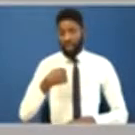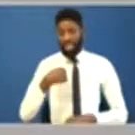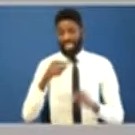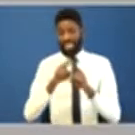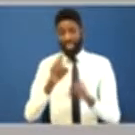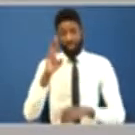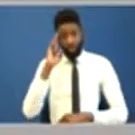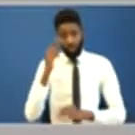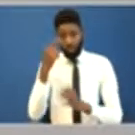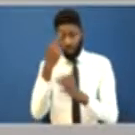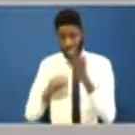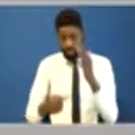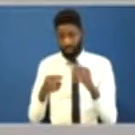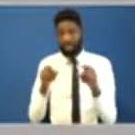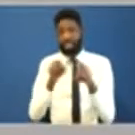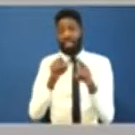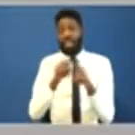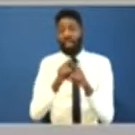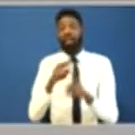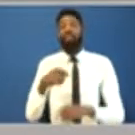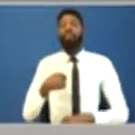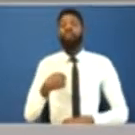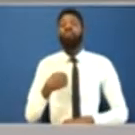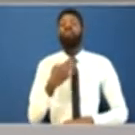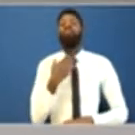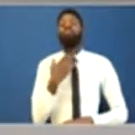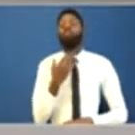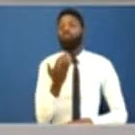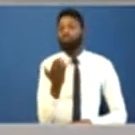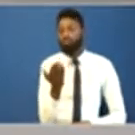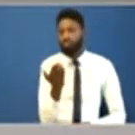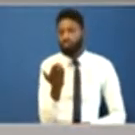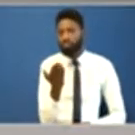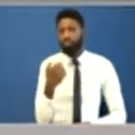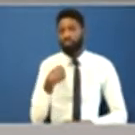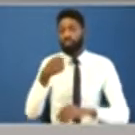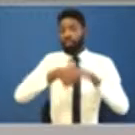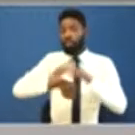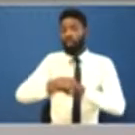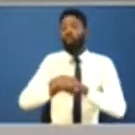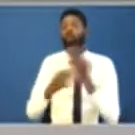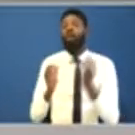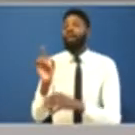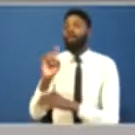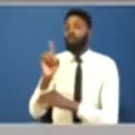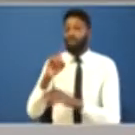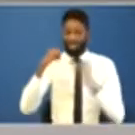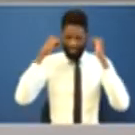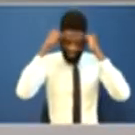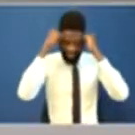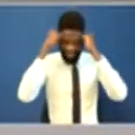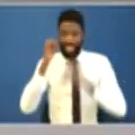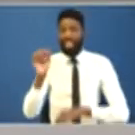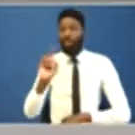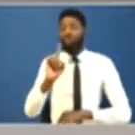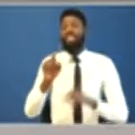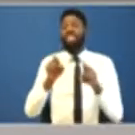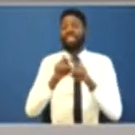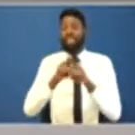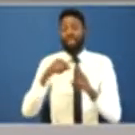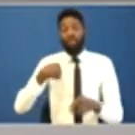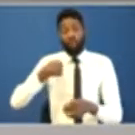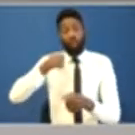is because i have a huge background in it i was born in nairobi i've studied in nairobi and i've worked in